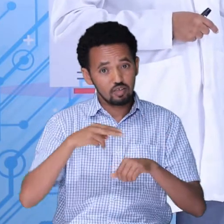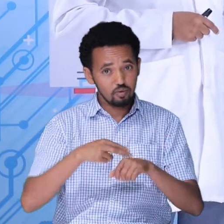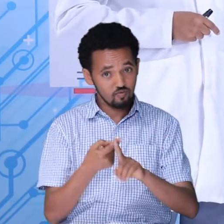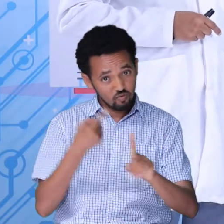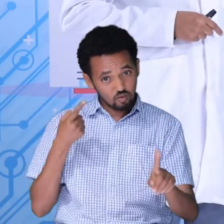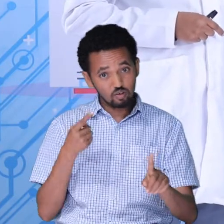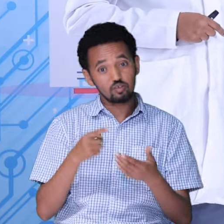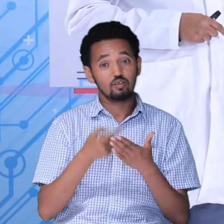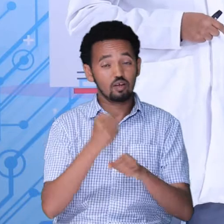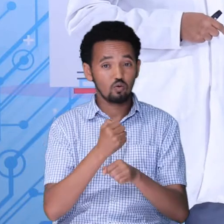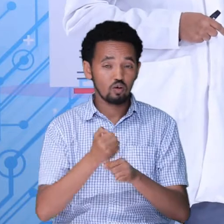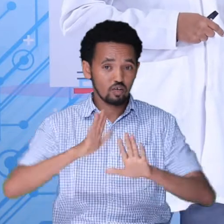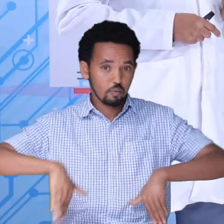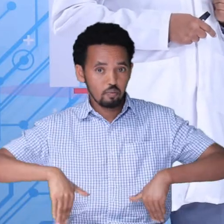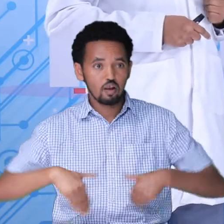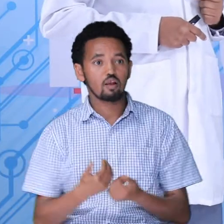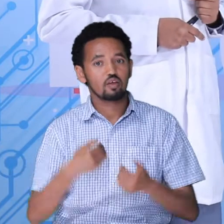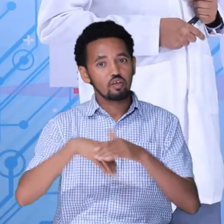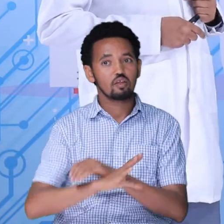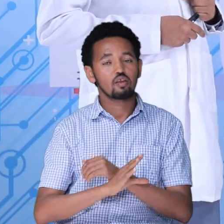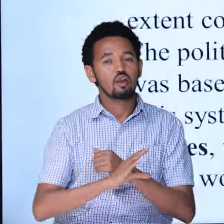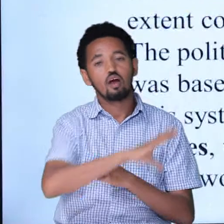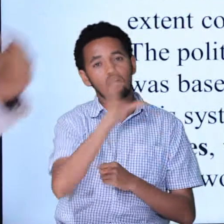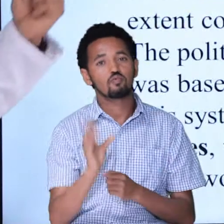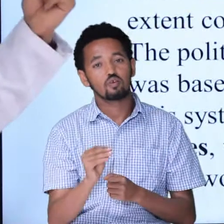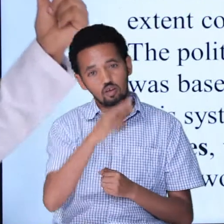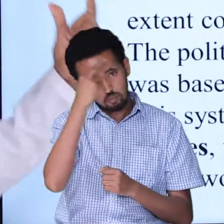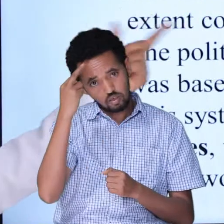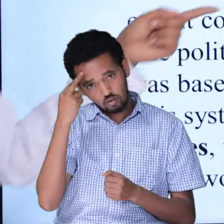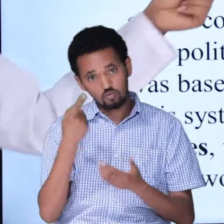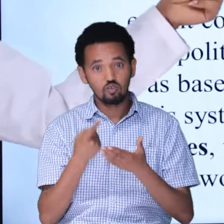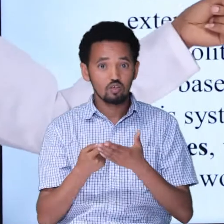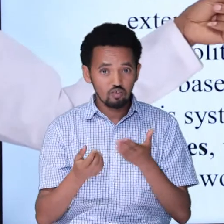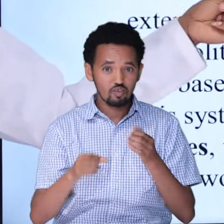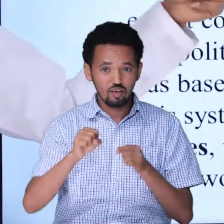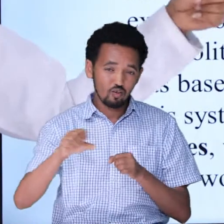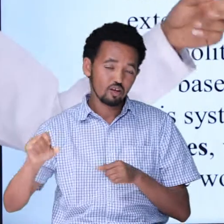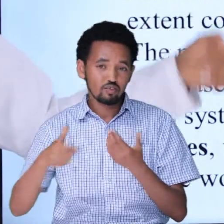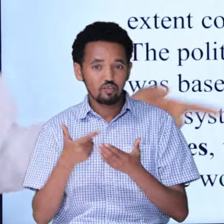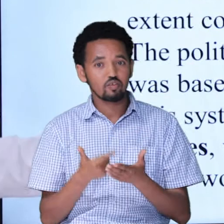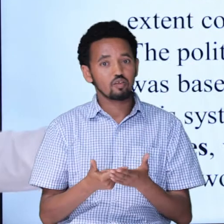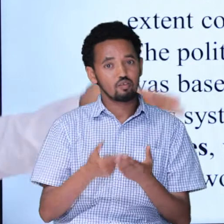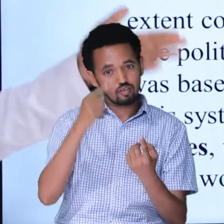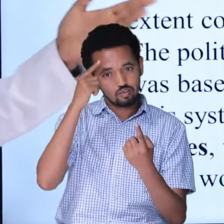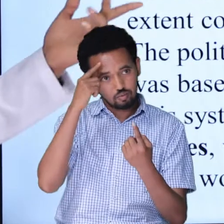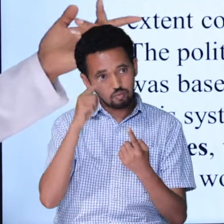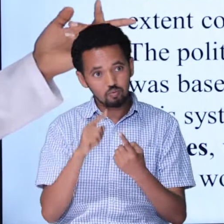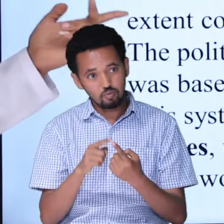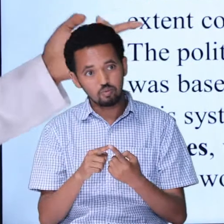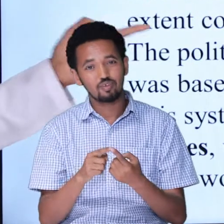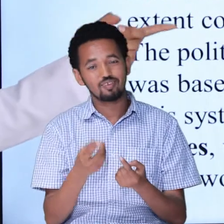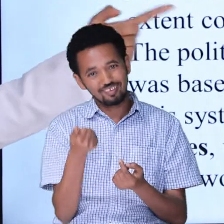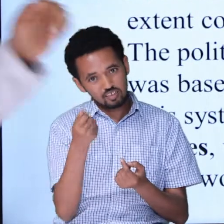and unworkable in Africa. Because according to some scholars, this explanation is to